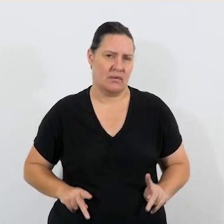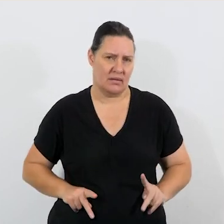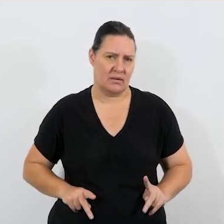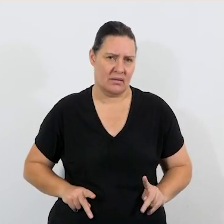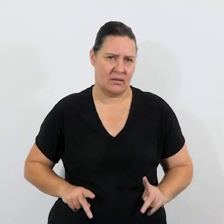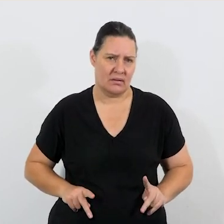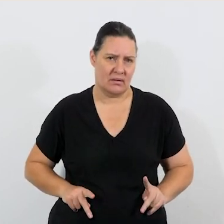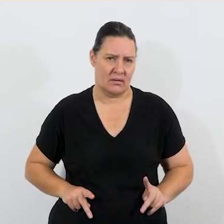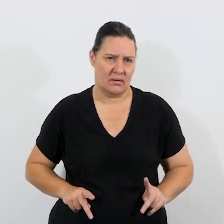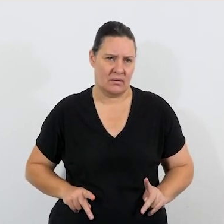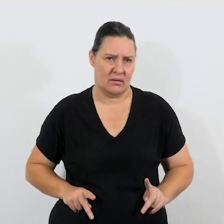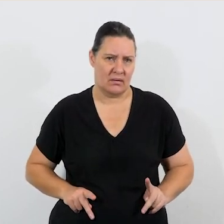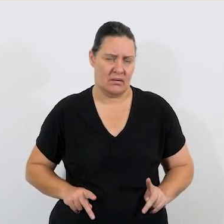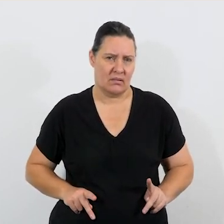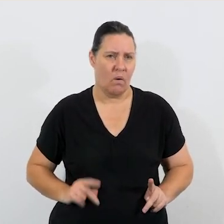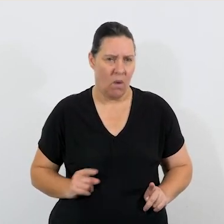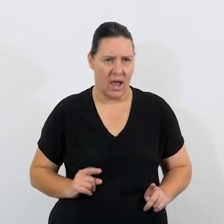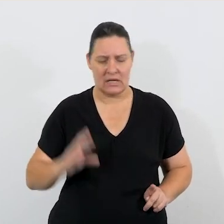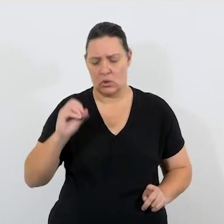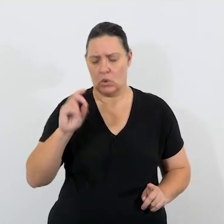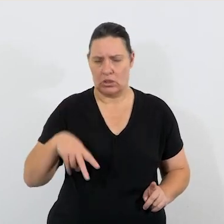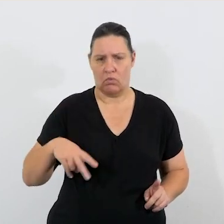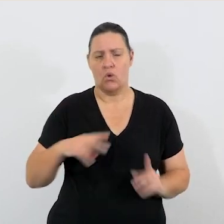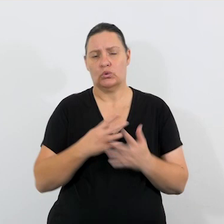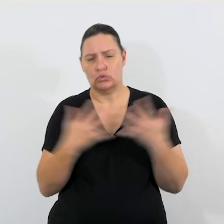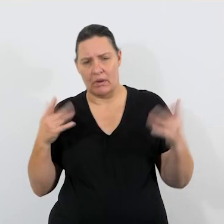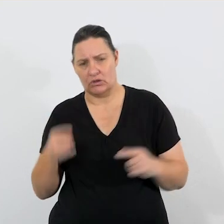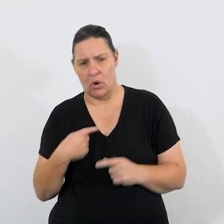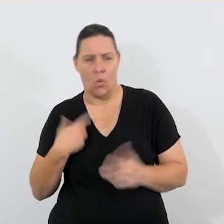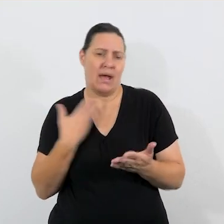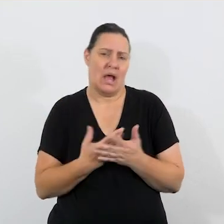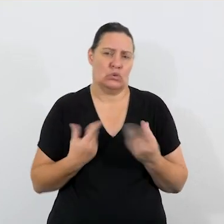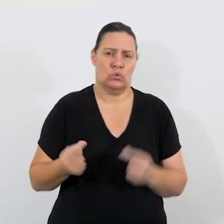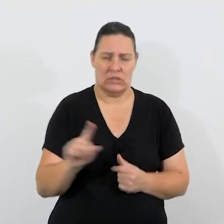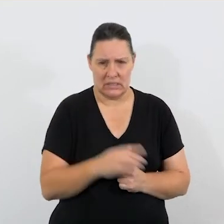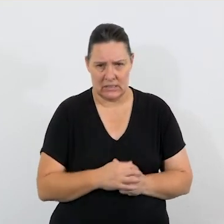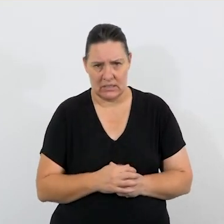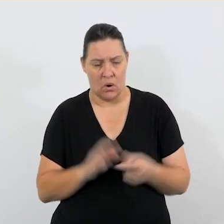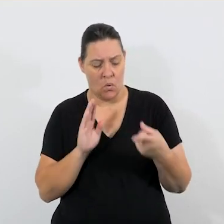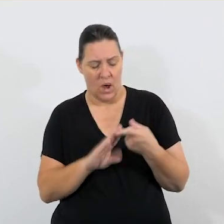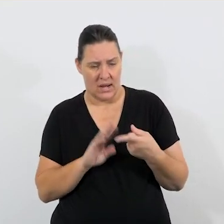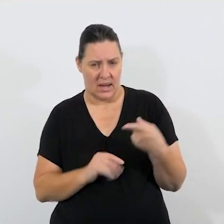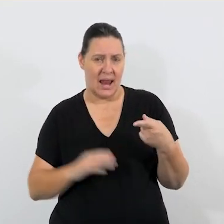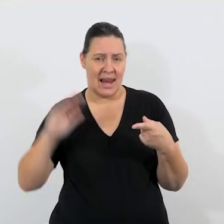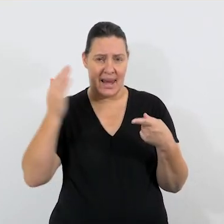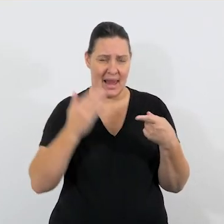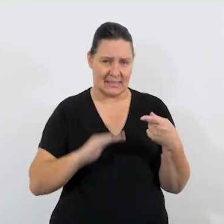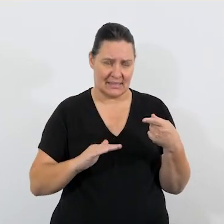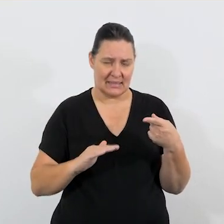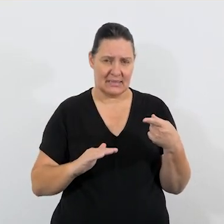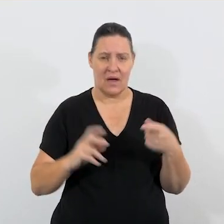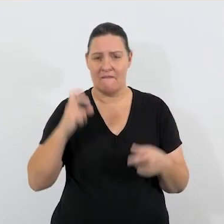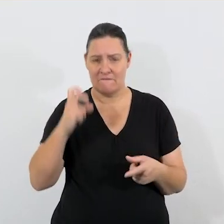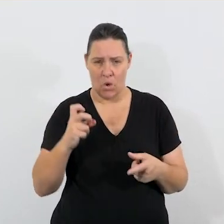beings to the excess of carbon dioxide in the atmosphere? What can we do? One, we can reduce